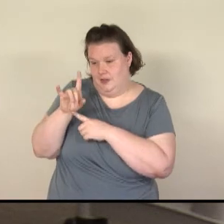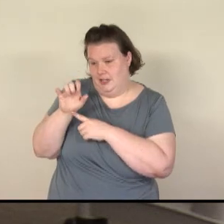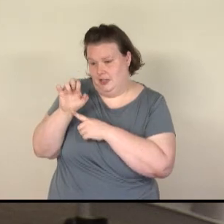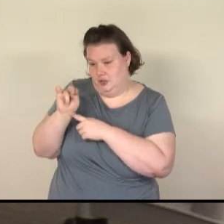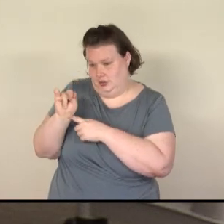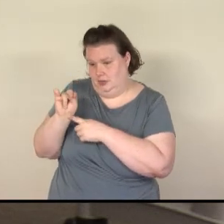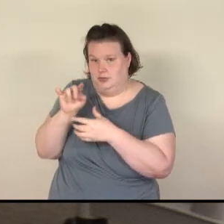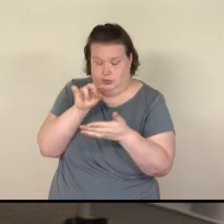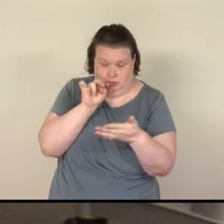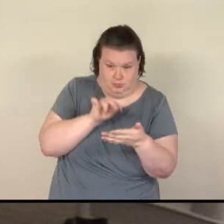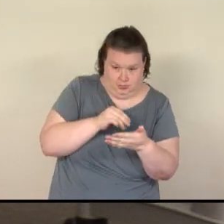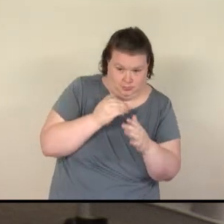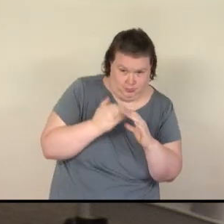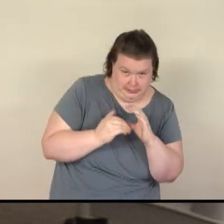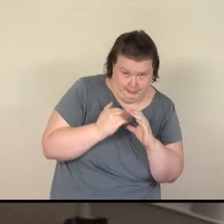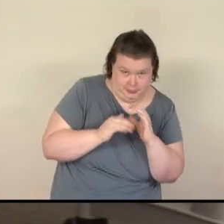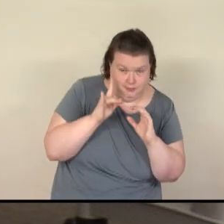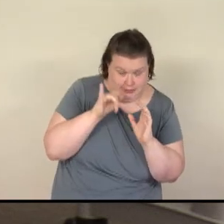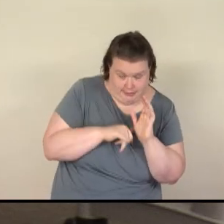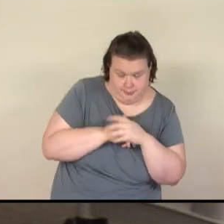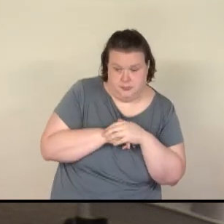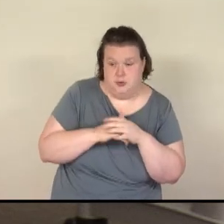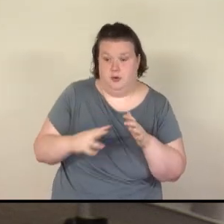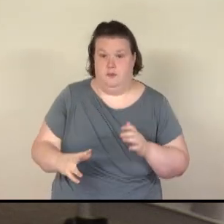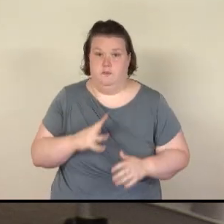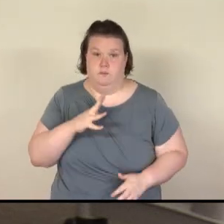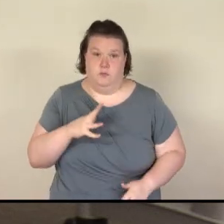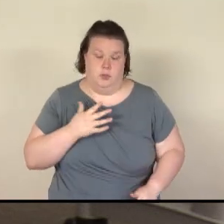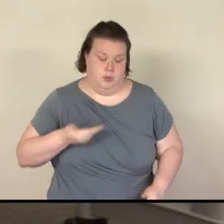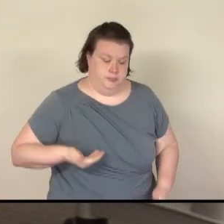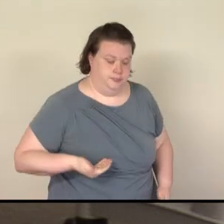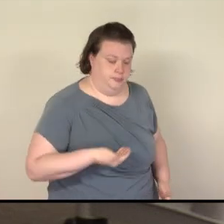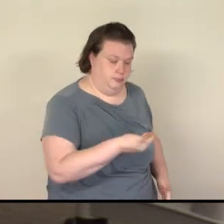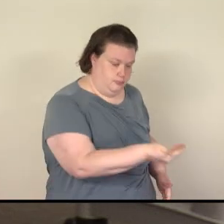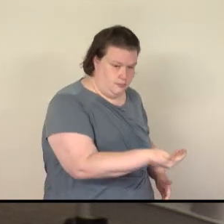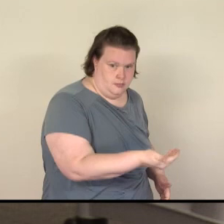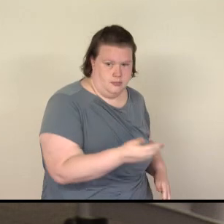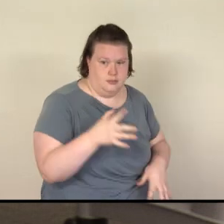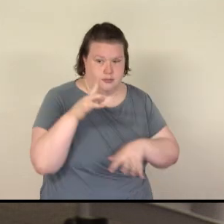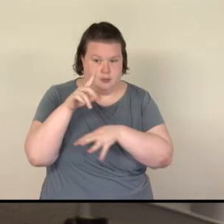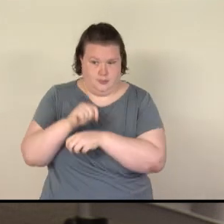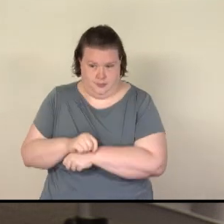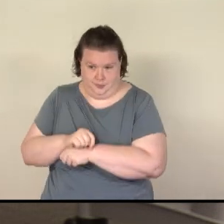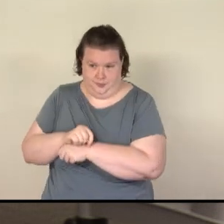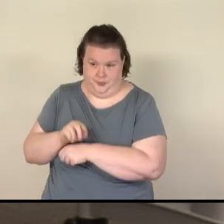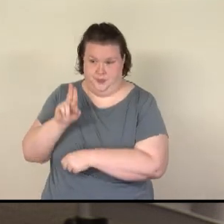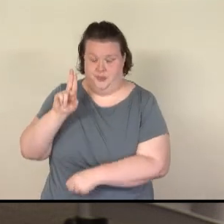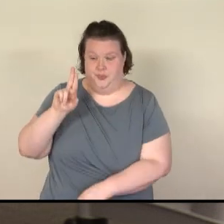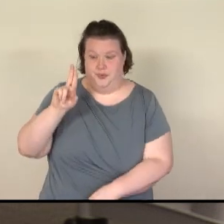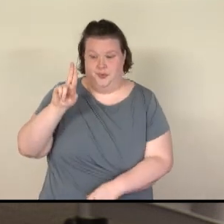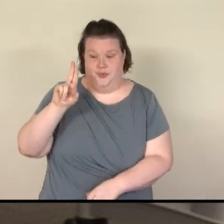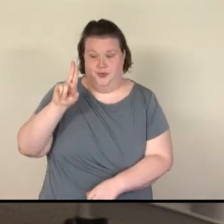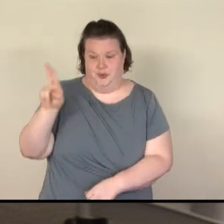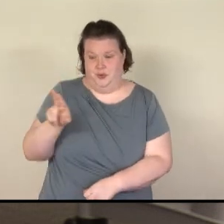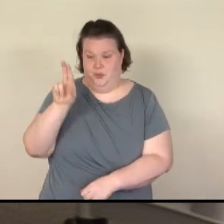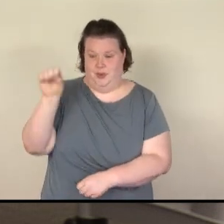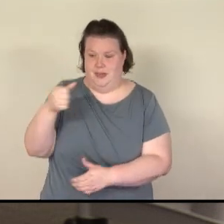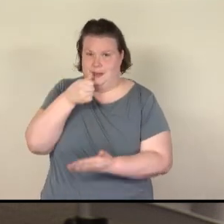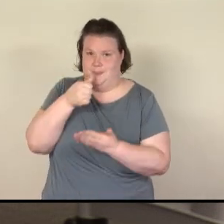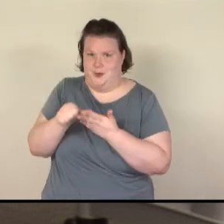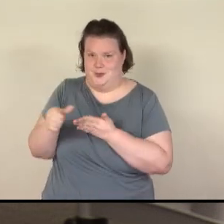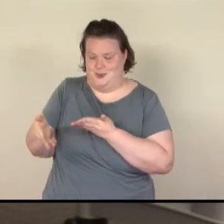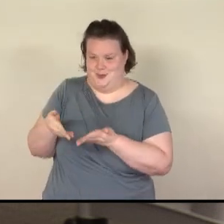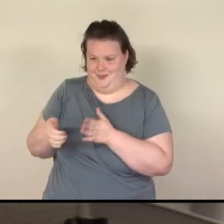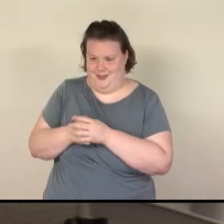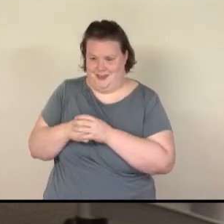your email for that. Informal invitations were sent your way by the traditional U.S. Postal Service for our Waco